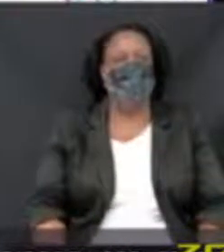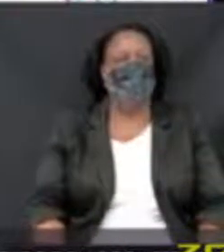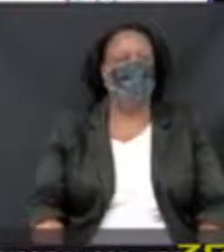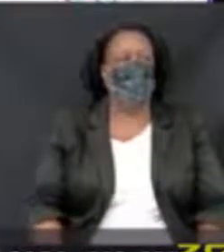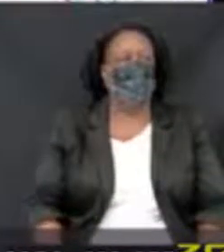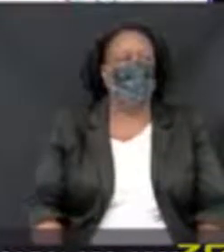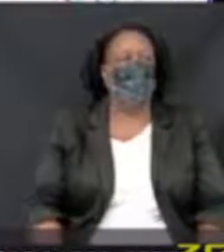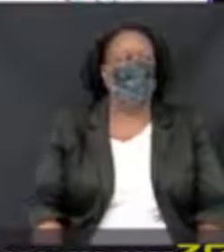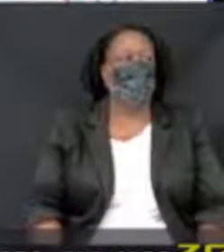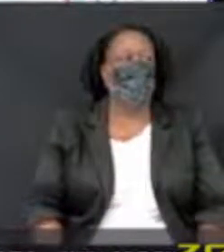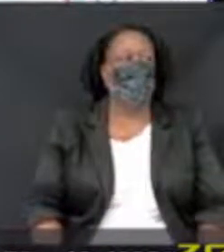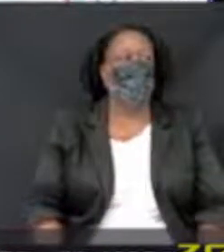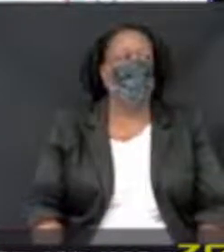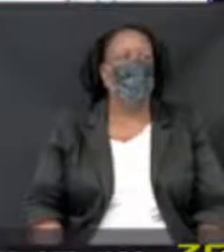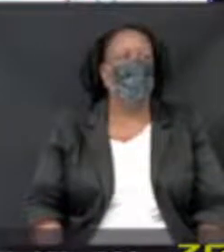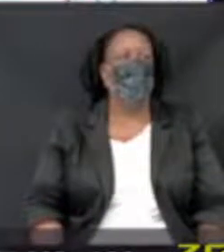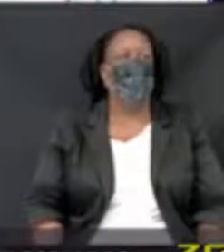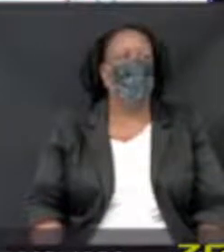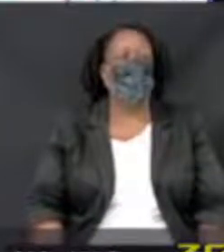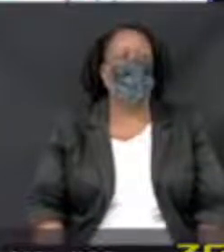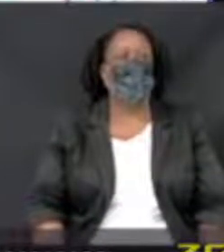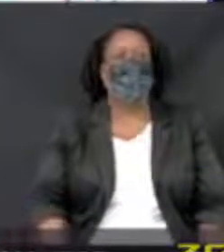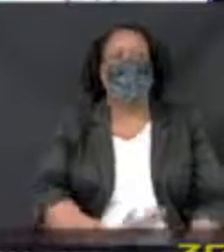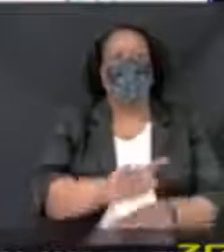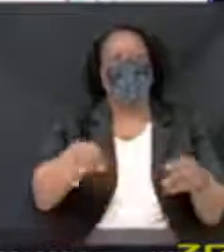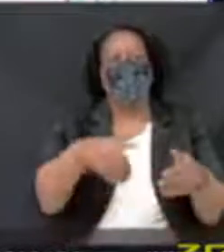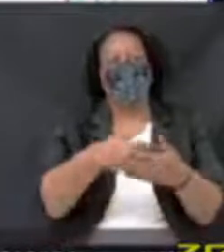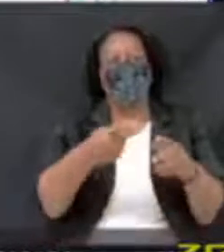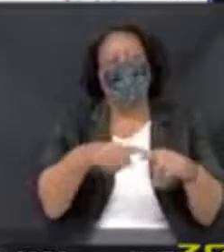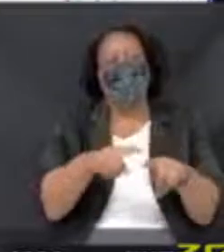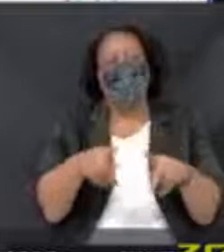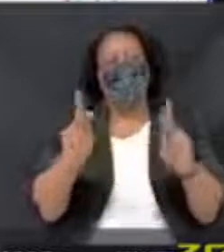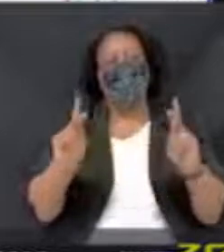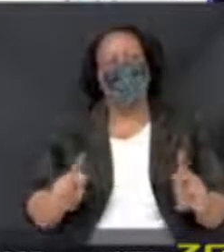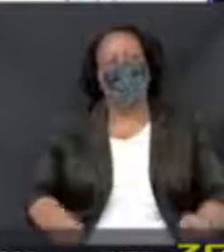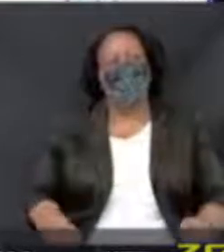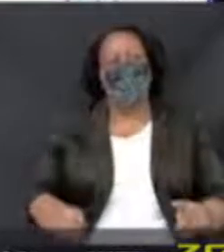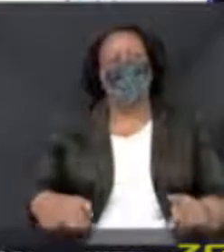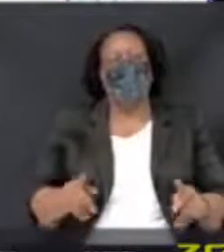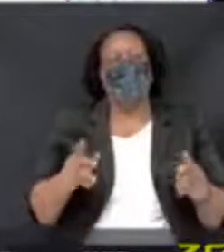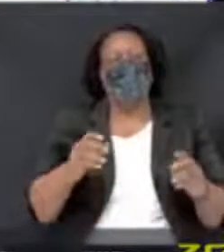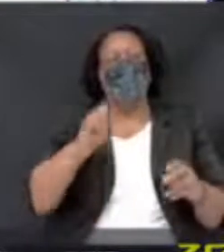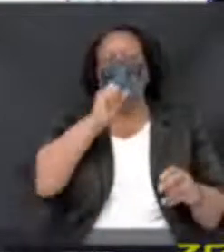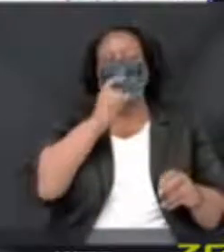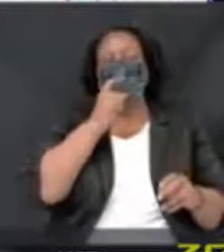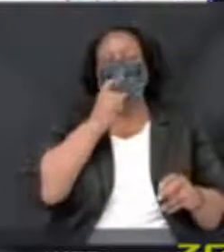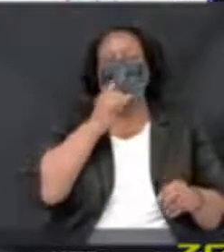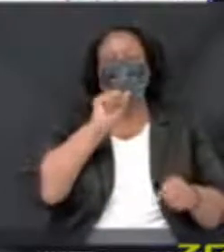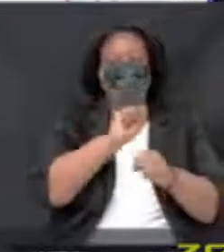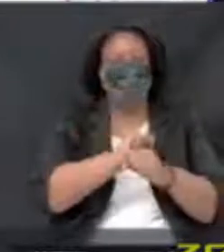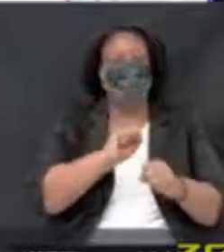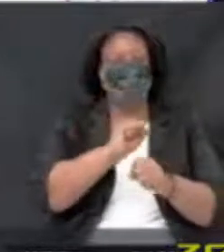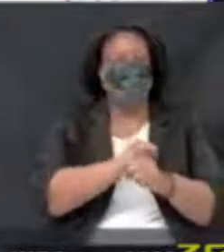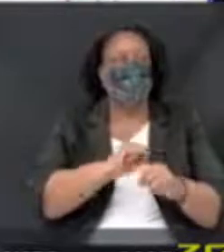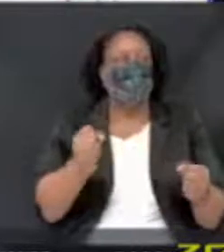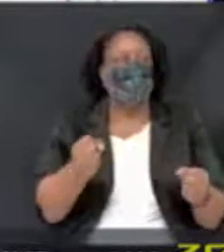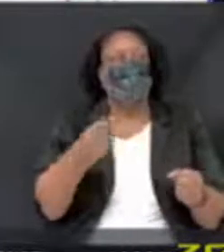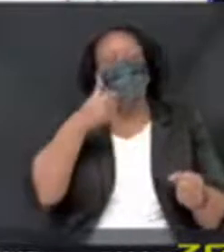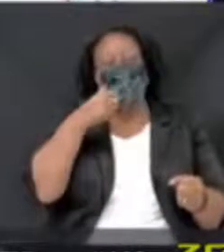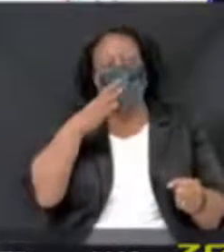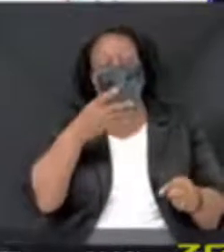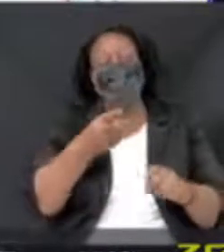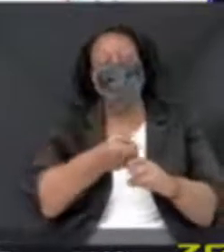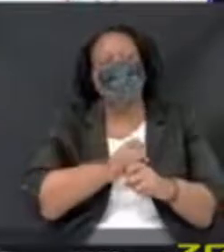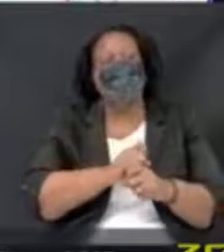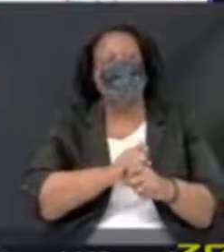NEMA, Michelle Rodriguez, for her work and for filling in for me while I was away for those 2 weeks.